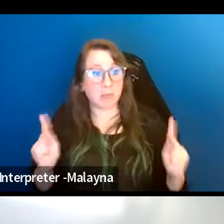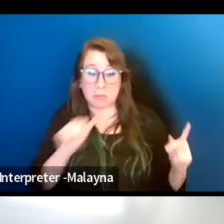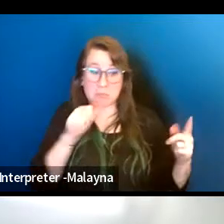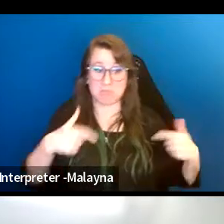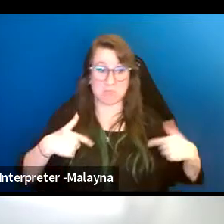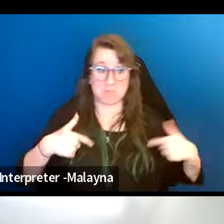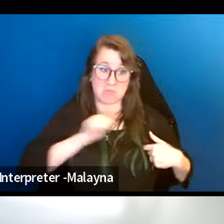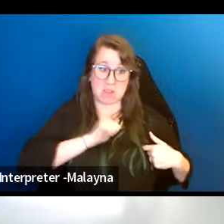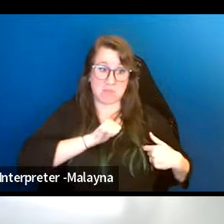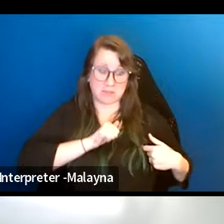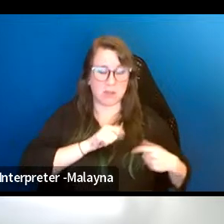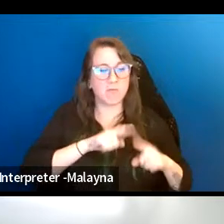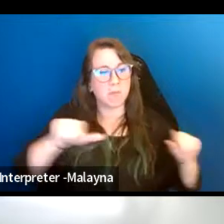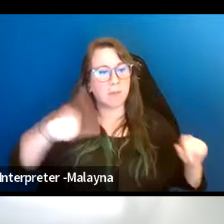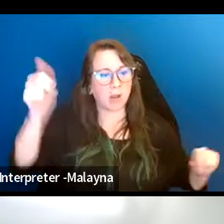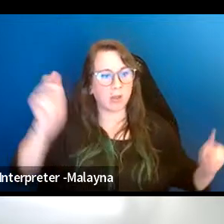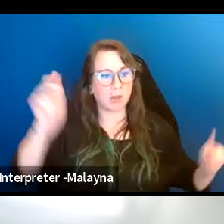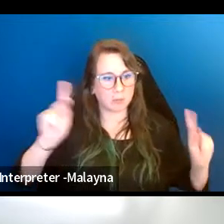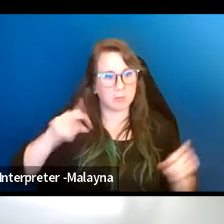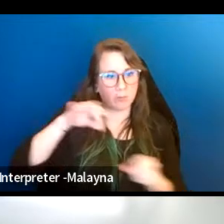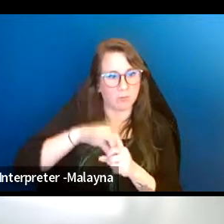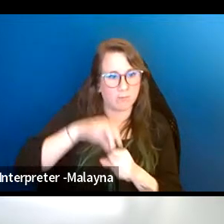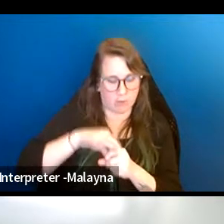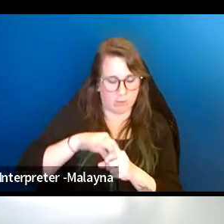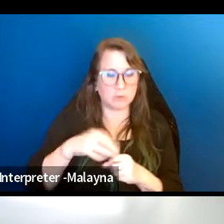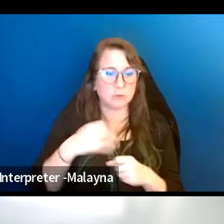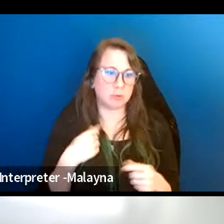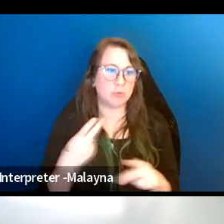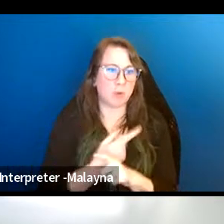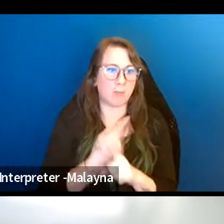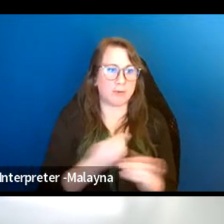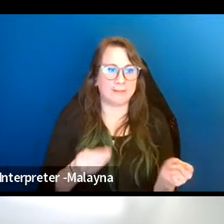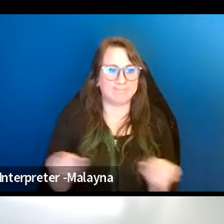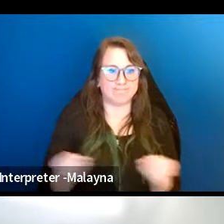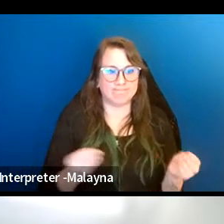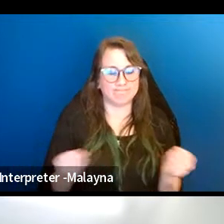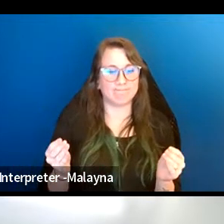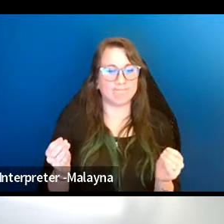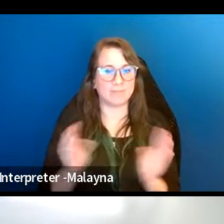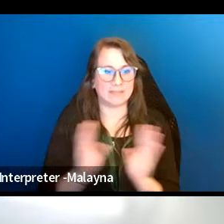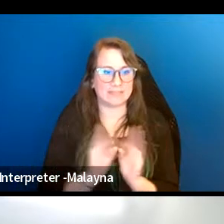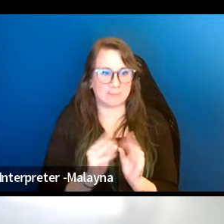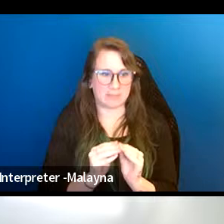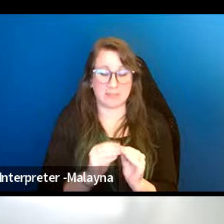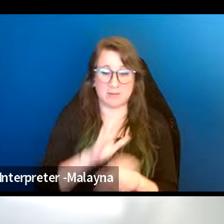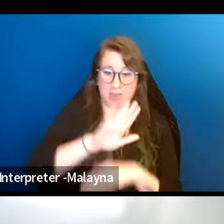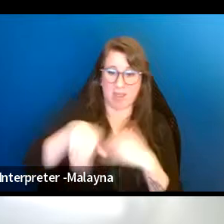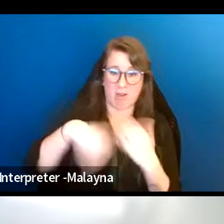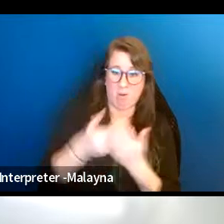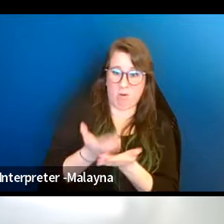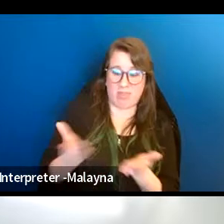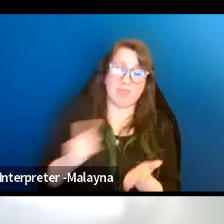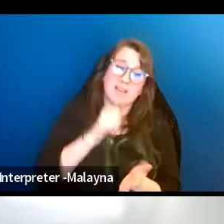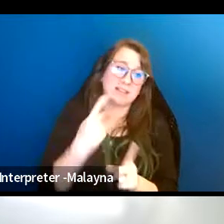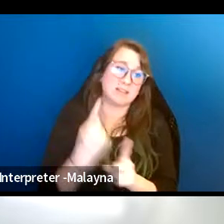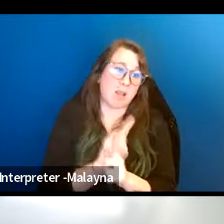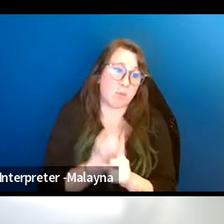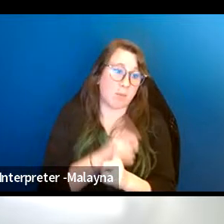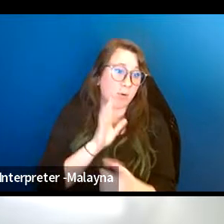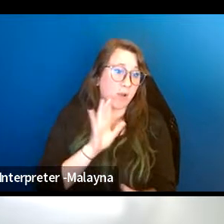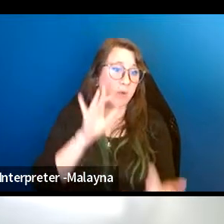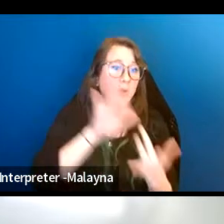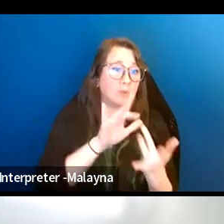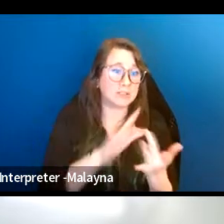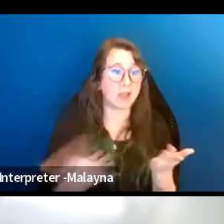by other members of this commission to properly facilitate our meeting. So that whole matter is improper. I'm going to reach out again